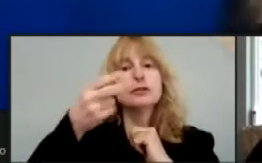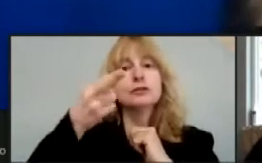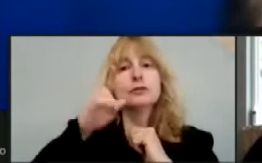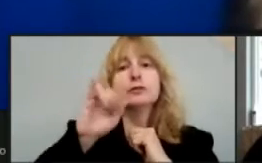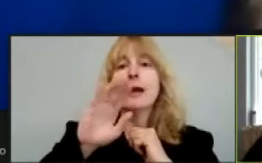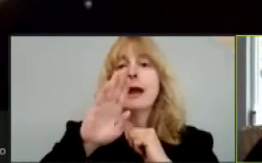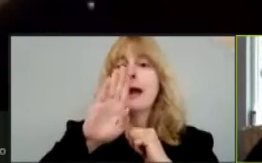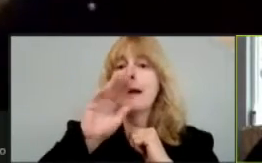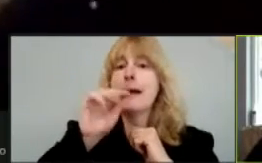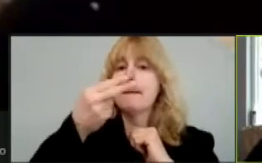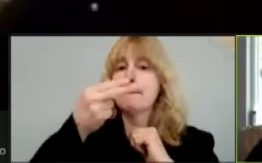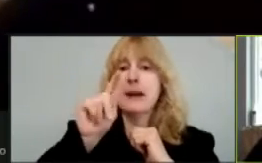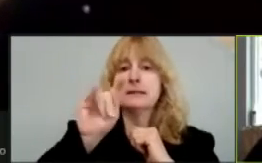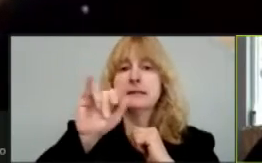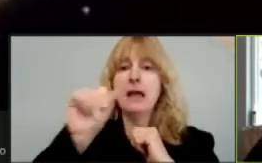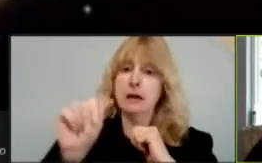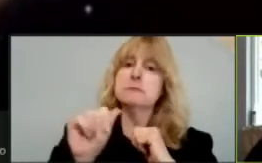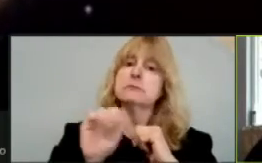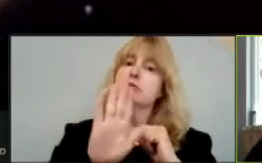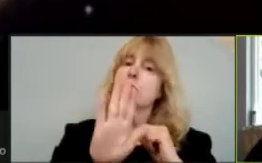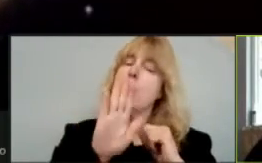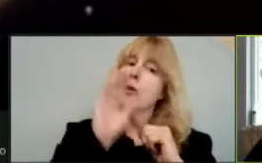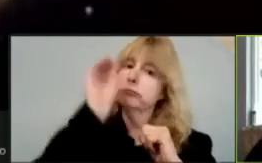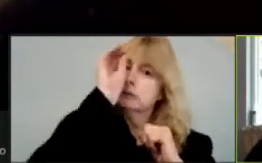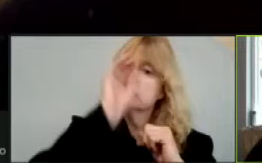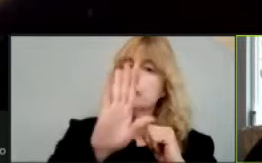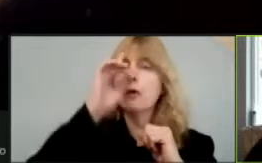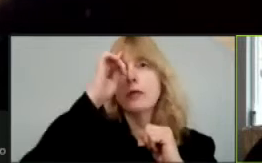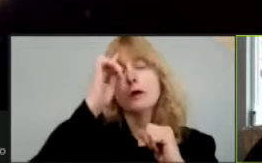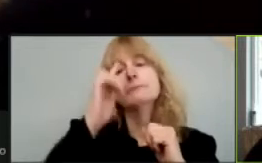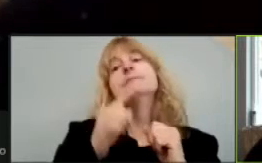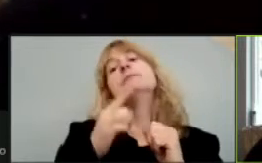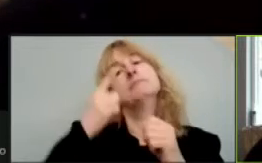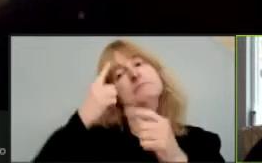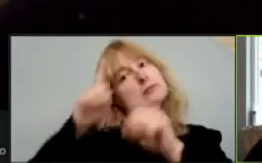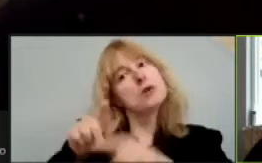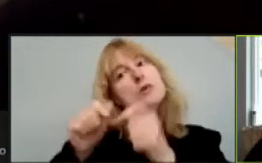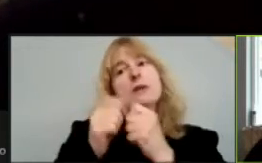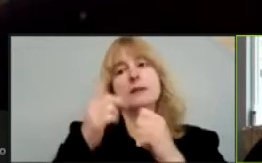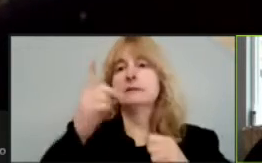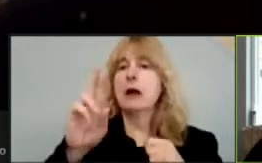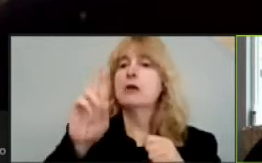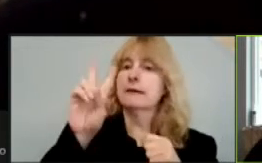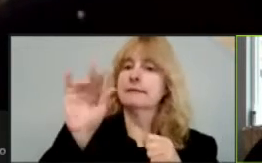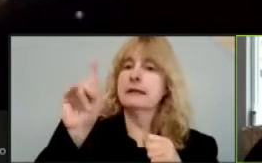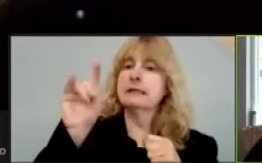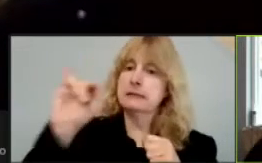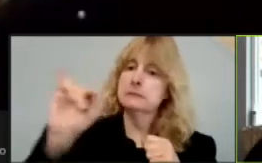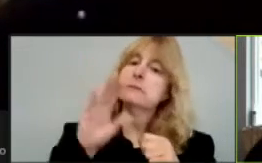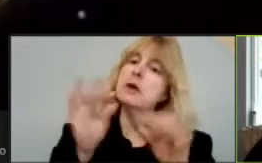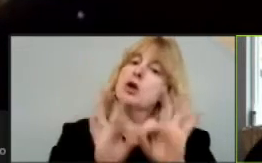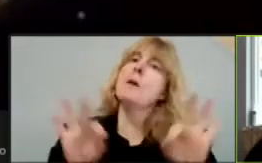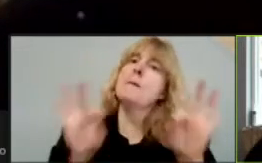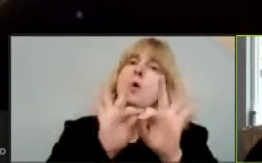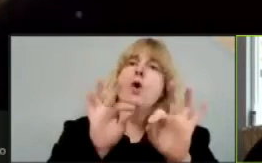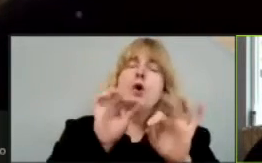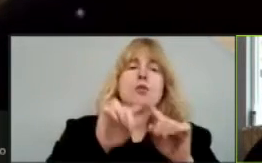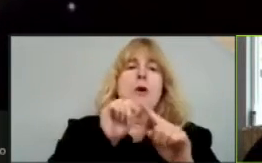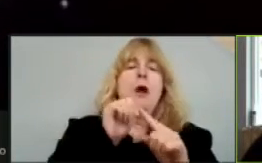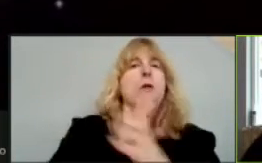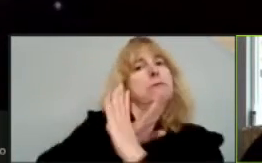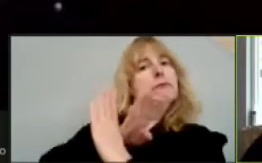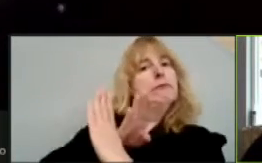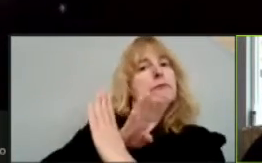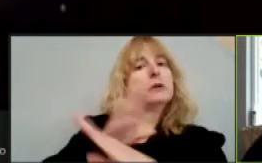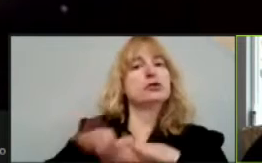thoughts? Yeah, I agree with what Dr. Vedi said, and I think importantly, it is important not to shield students and children from this. I have